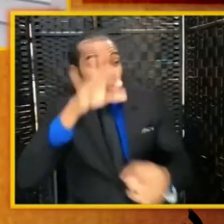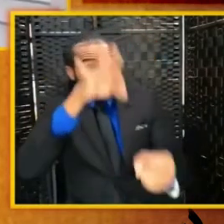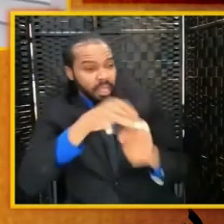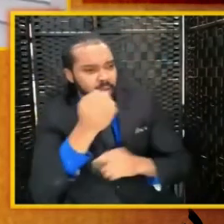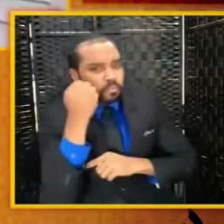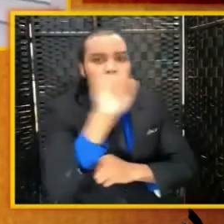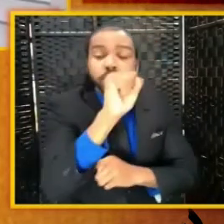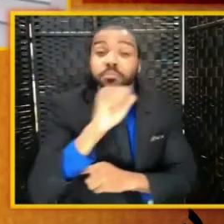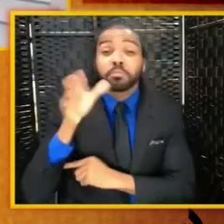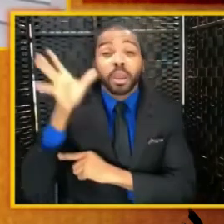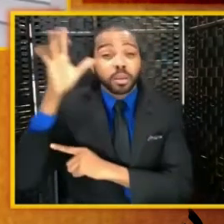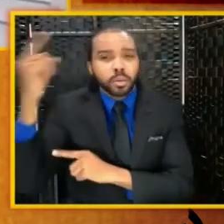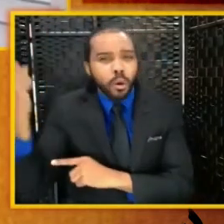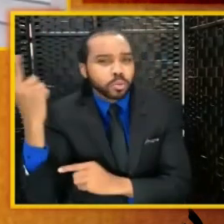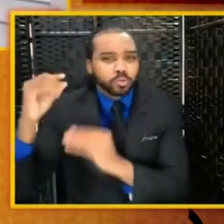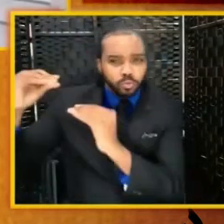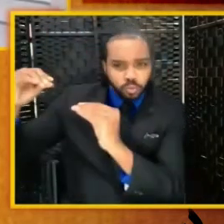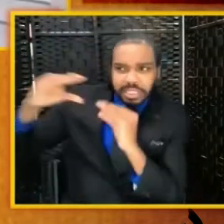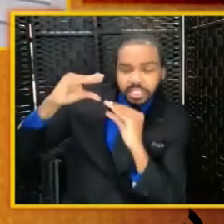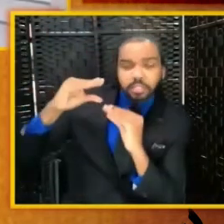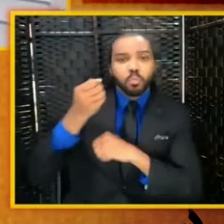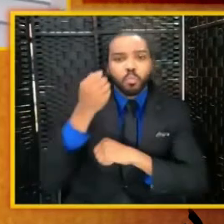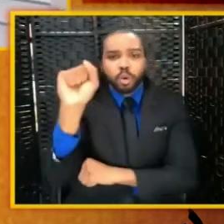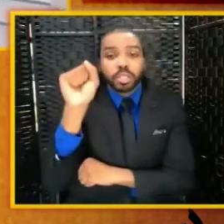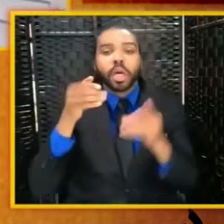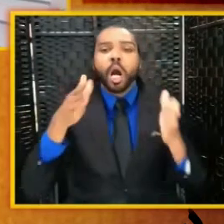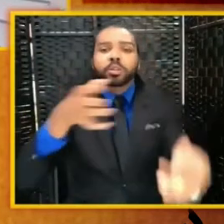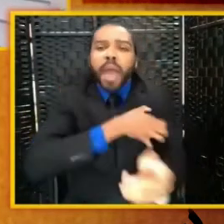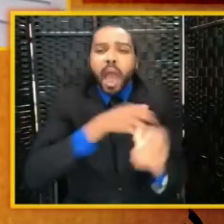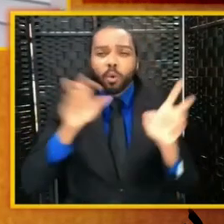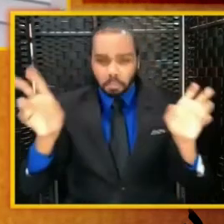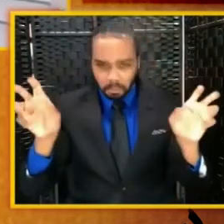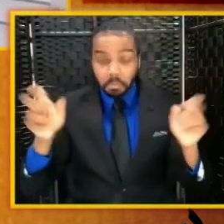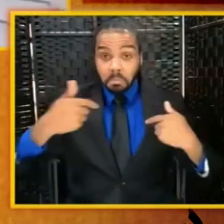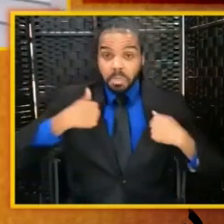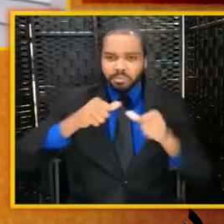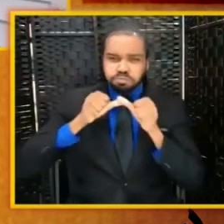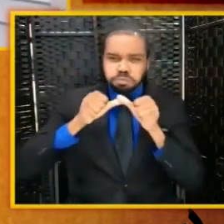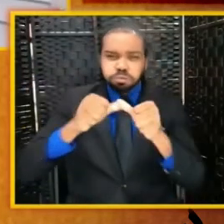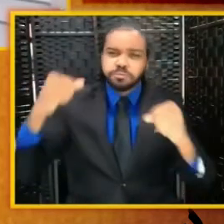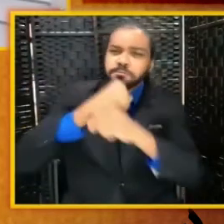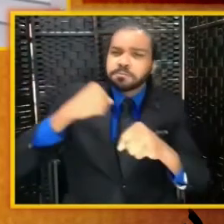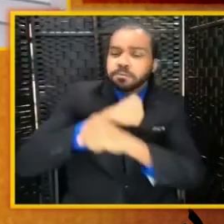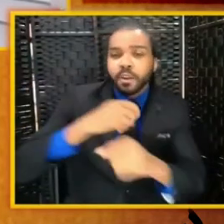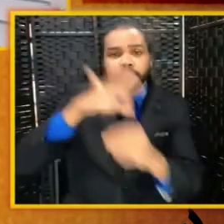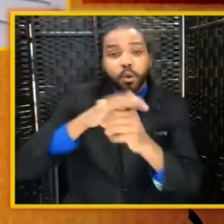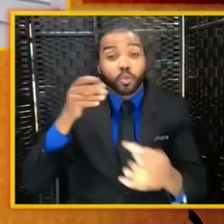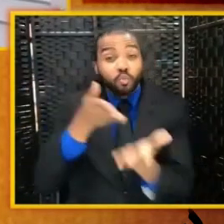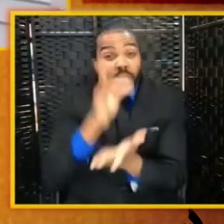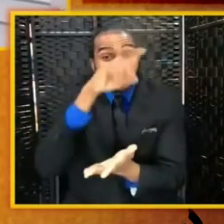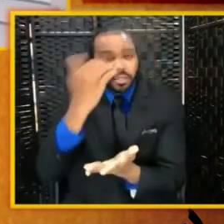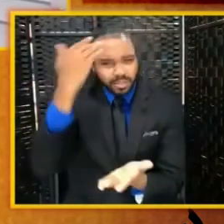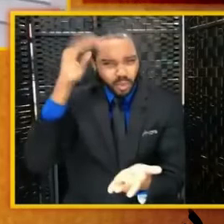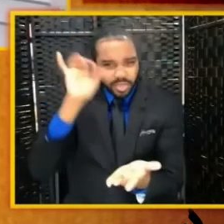us to protest in the halls of power. I fight for voting rights because I know that voting rights undergird everything